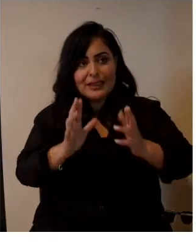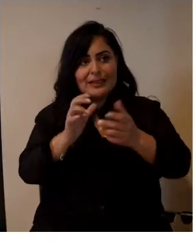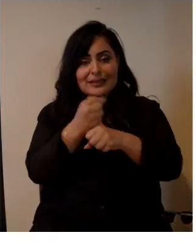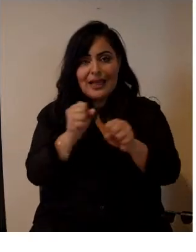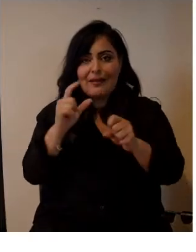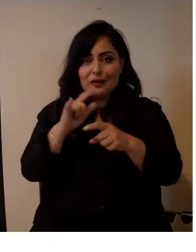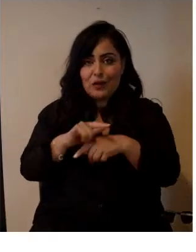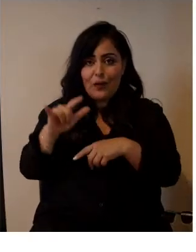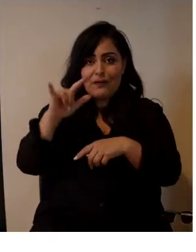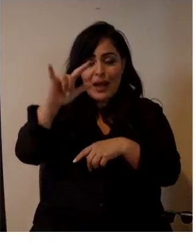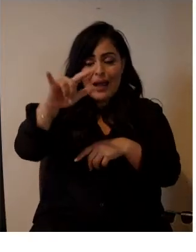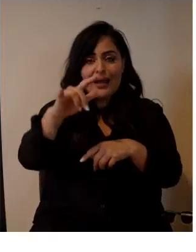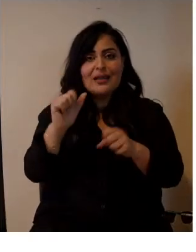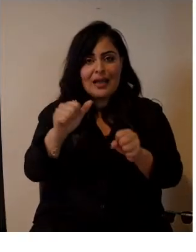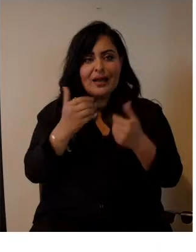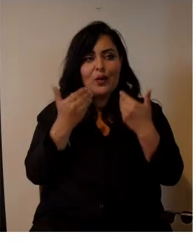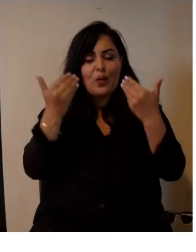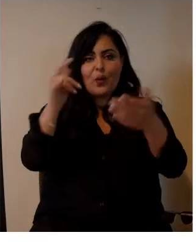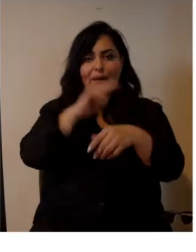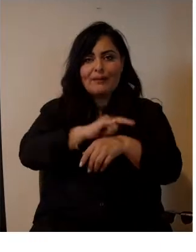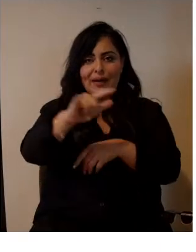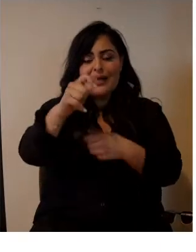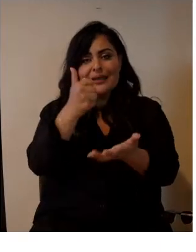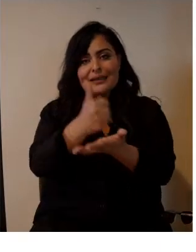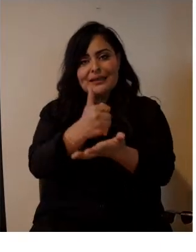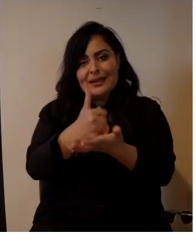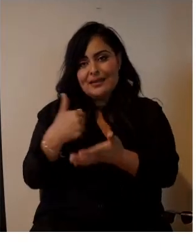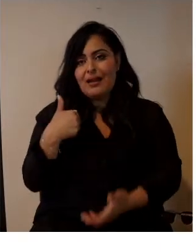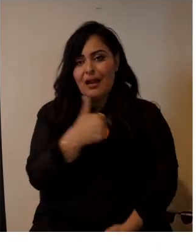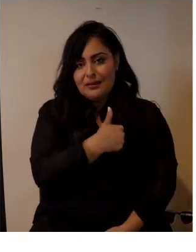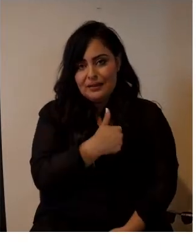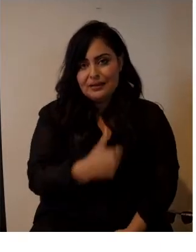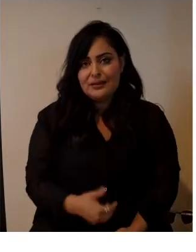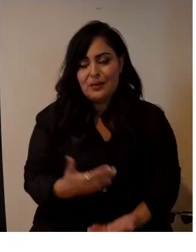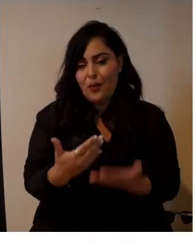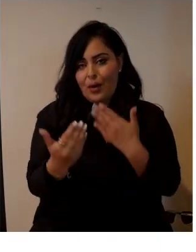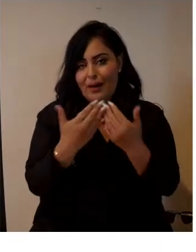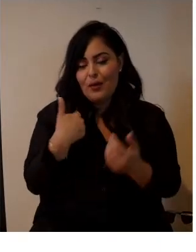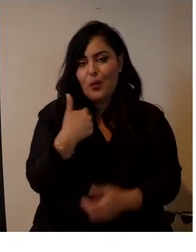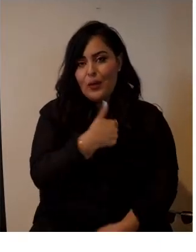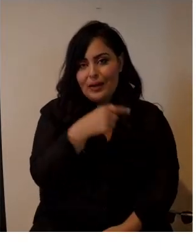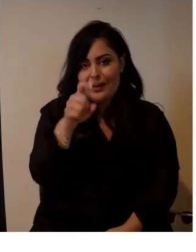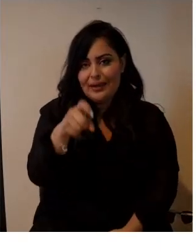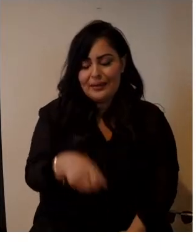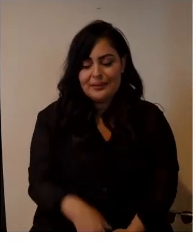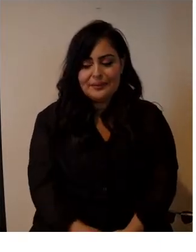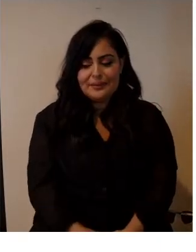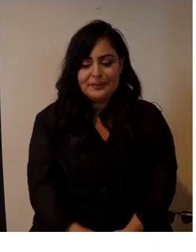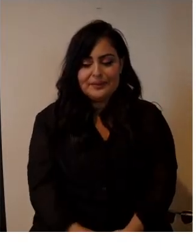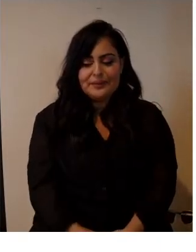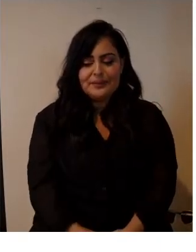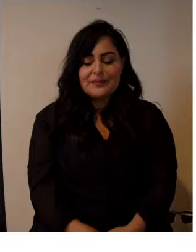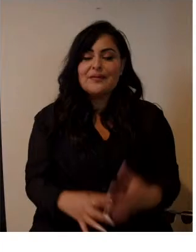fly, they can actually lift off and assist us with anything we need. So with the added resources to the